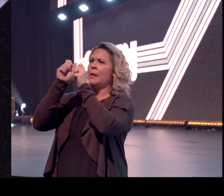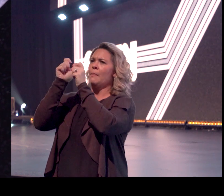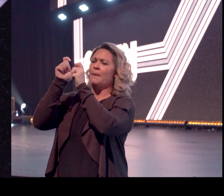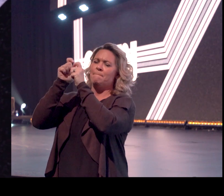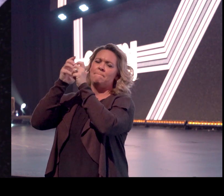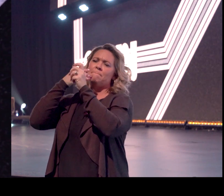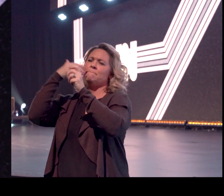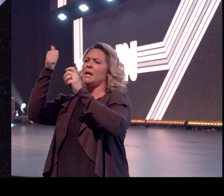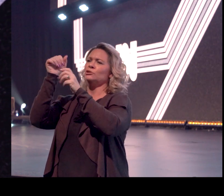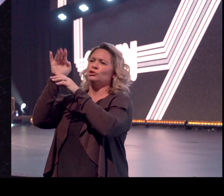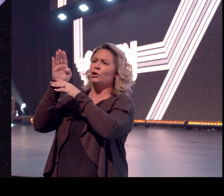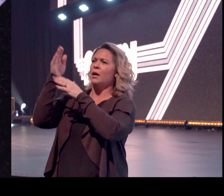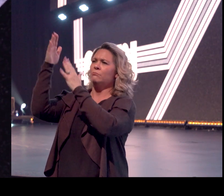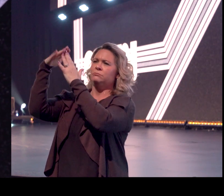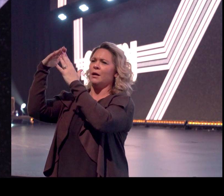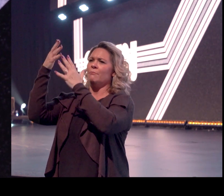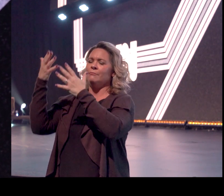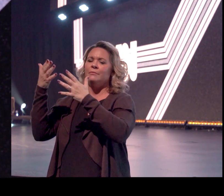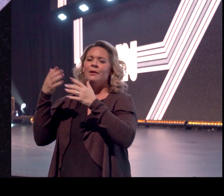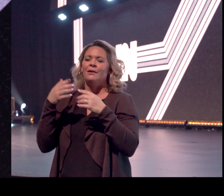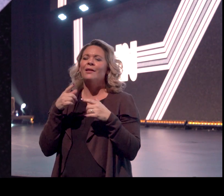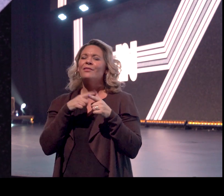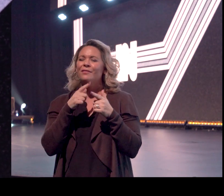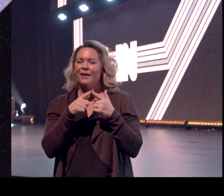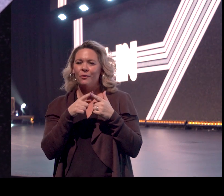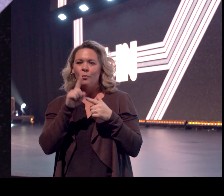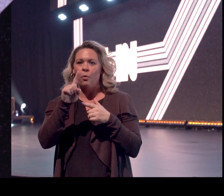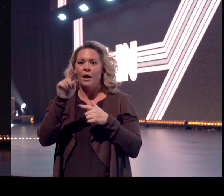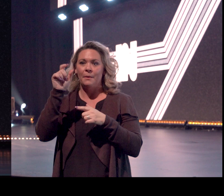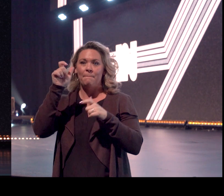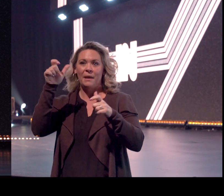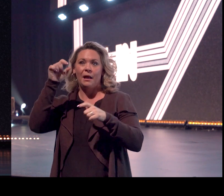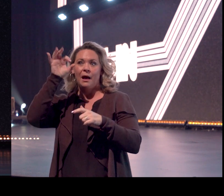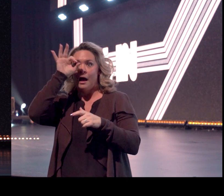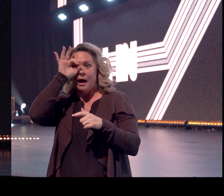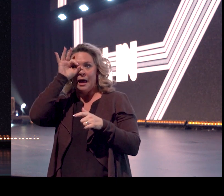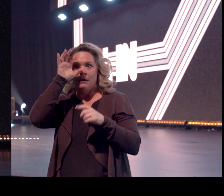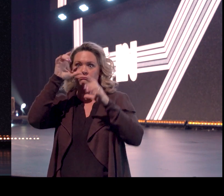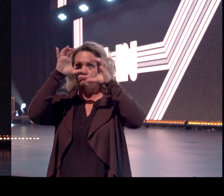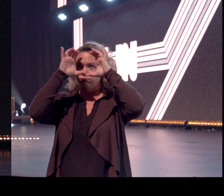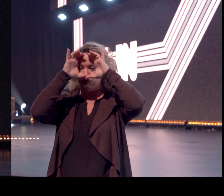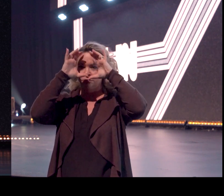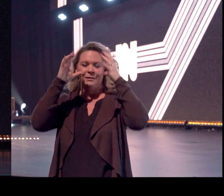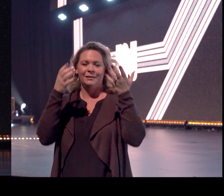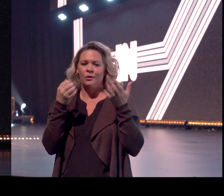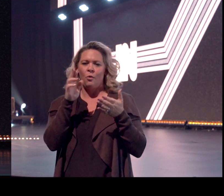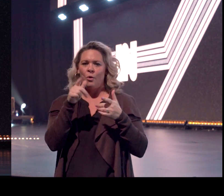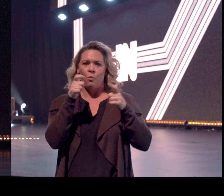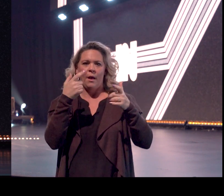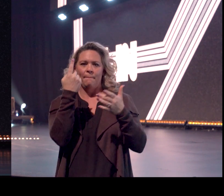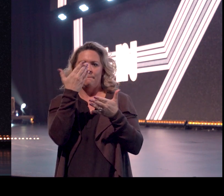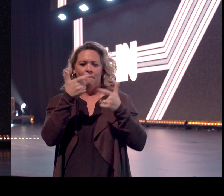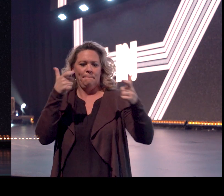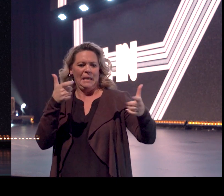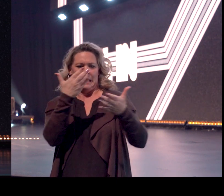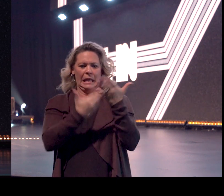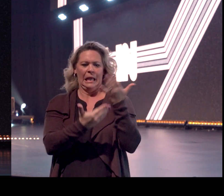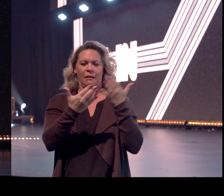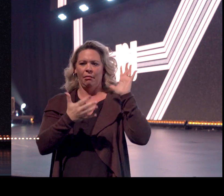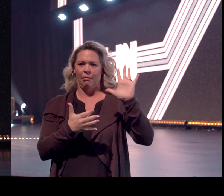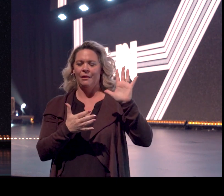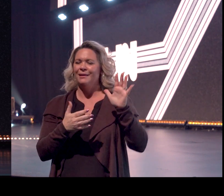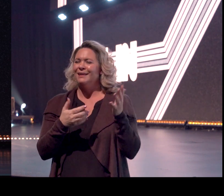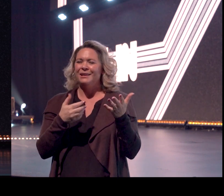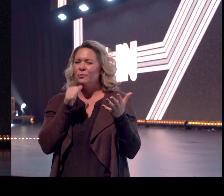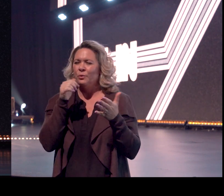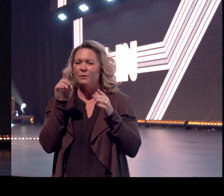ultra, ultra important, like that's the end all be all? He says this, an enormous eye or a gigantic hand wouldn't be a body, but